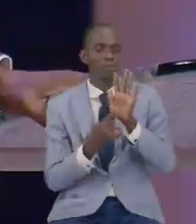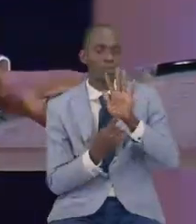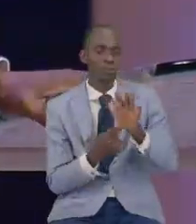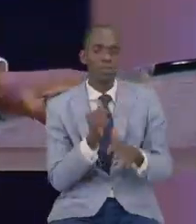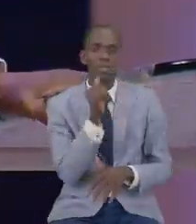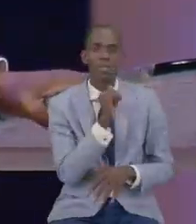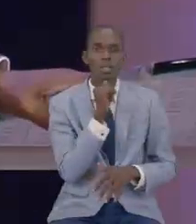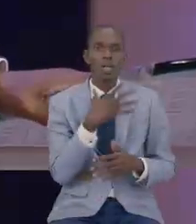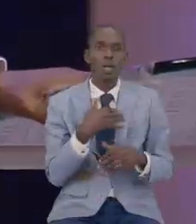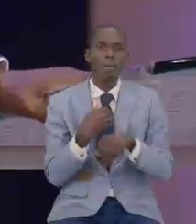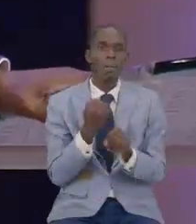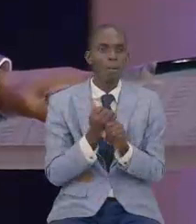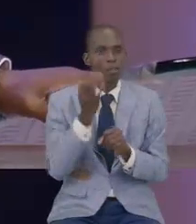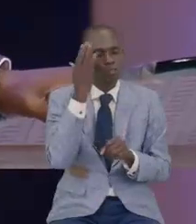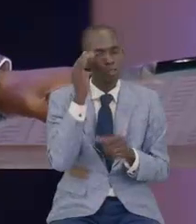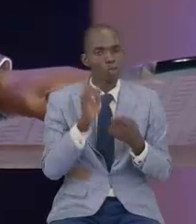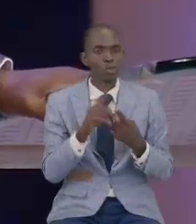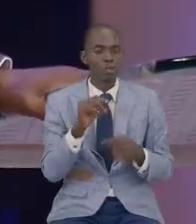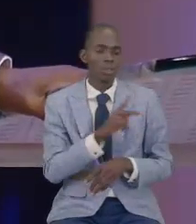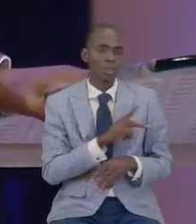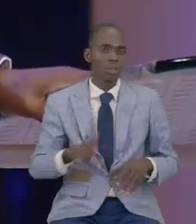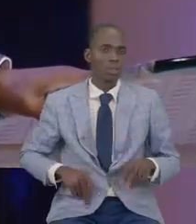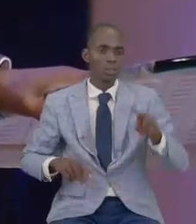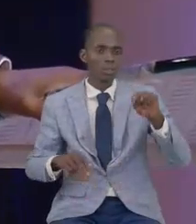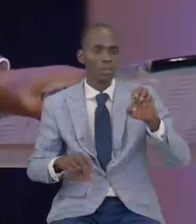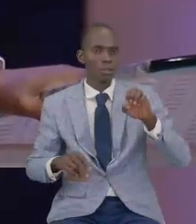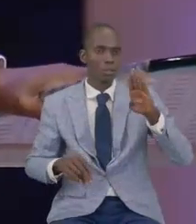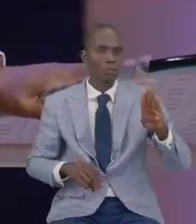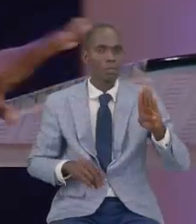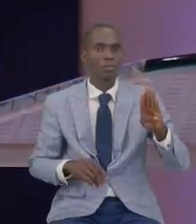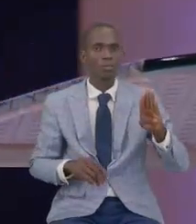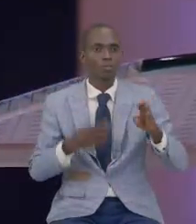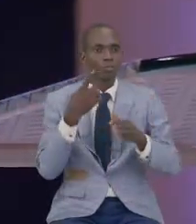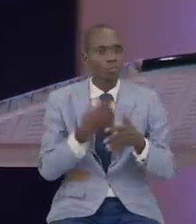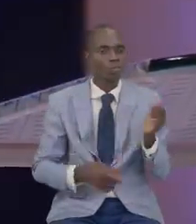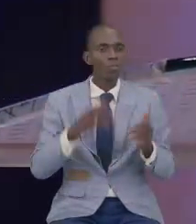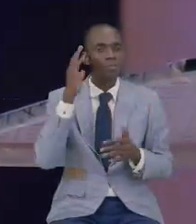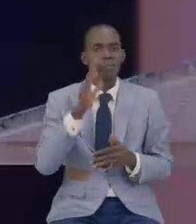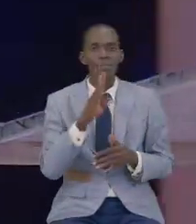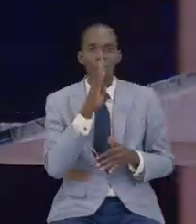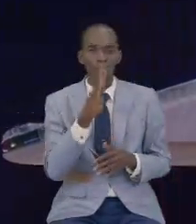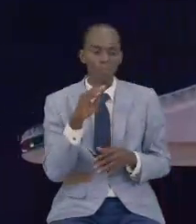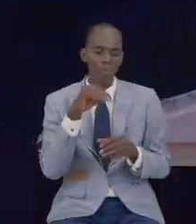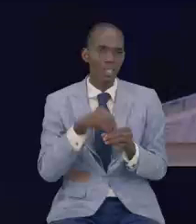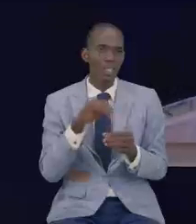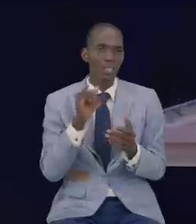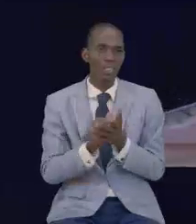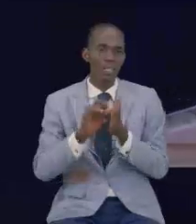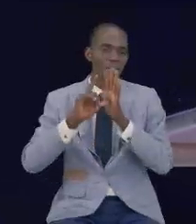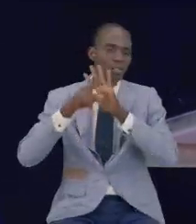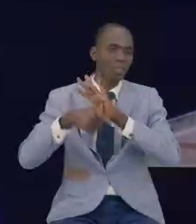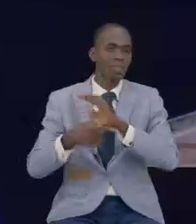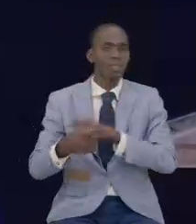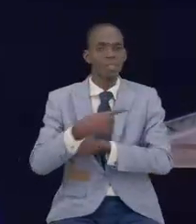and maketh known to the king Nebuchadnezzar what shall be in the